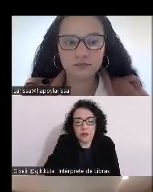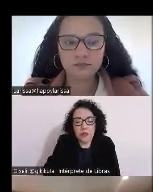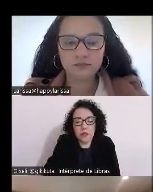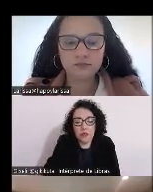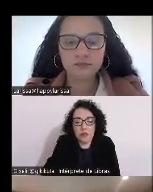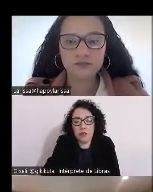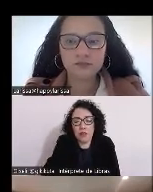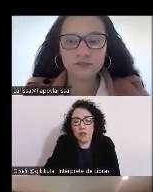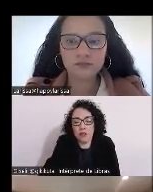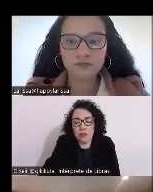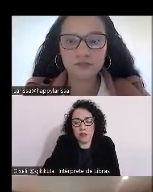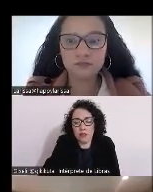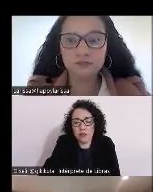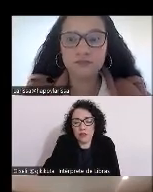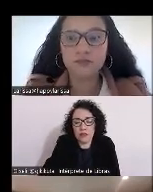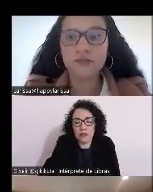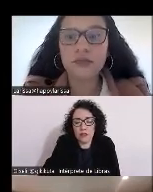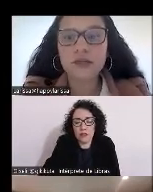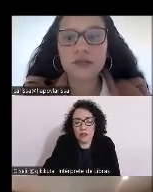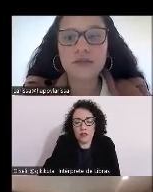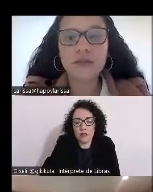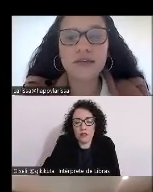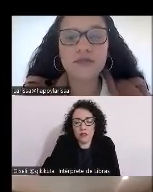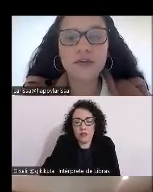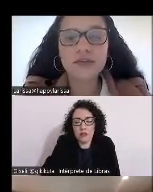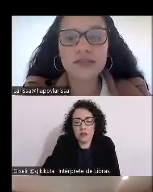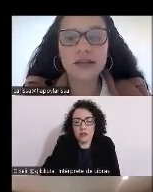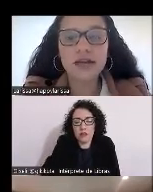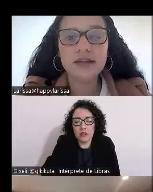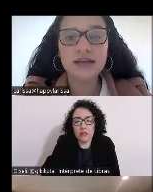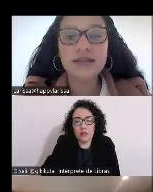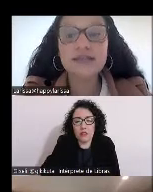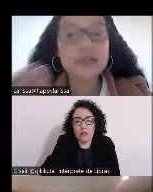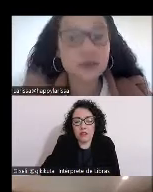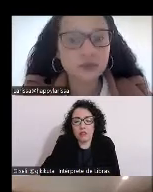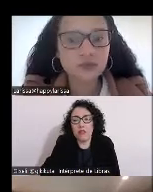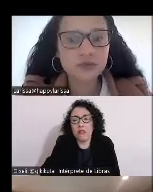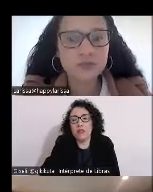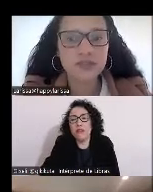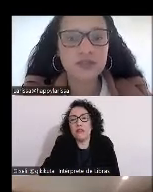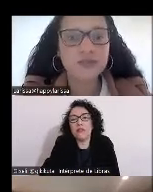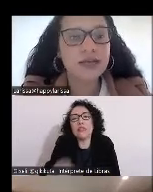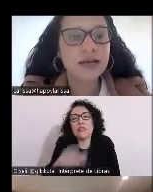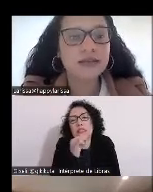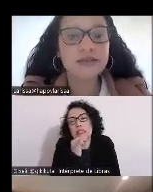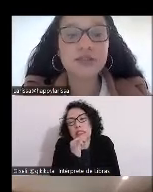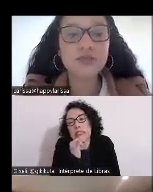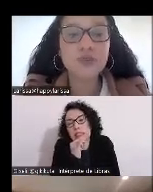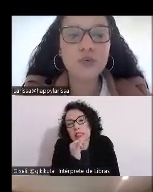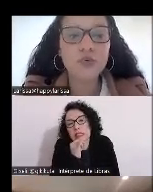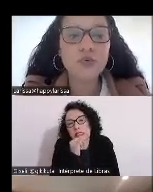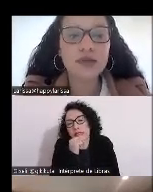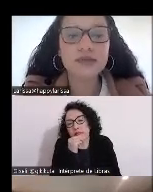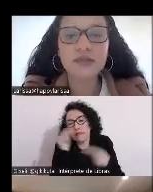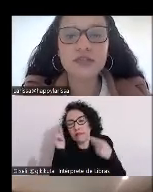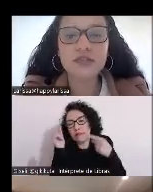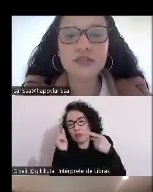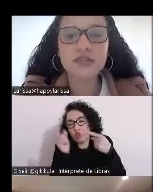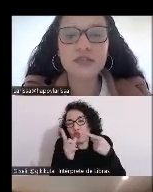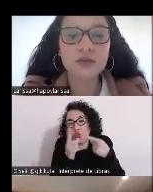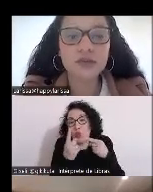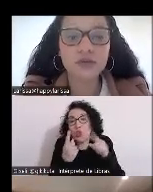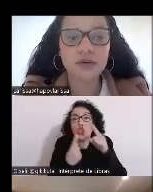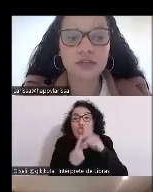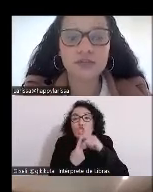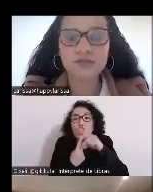with type 1 enrichment. Então, ele vai começar a dar exemplos para a gente aplicar desse tipo 1, que são